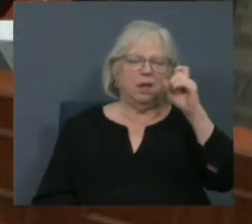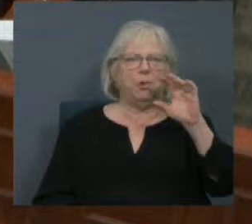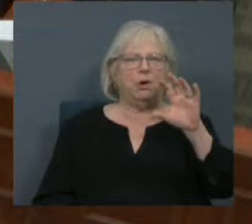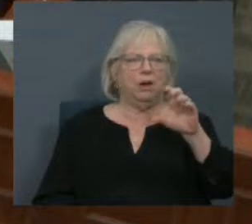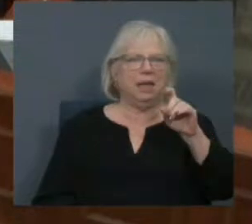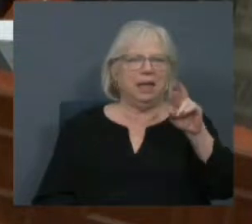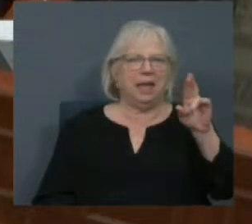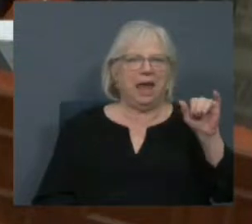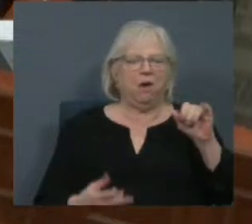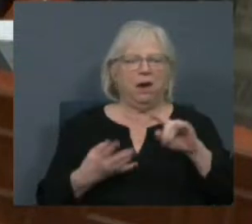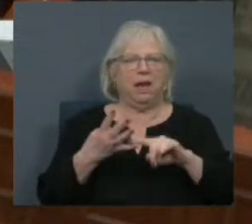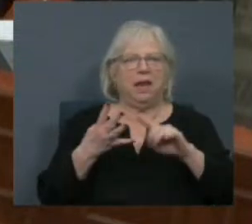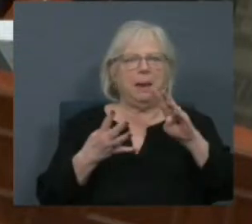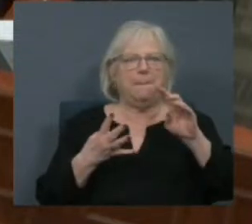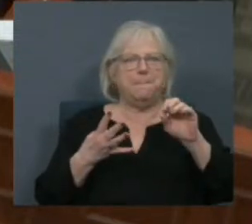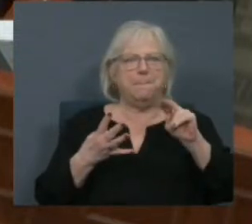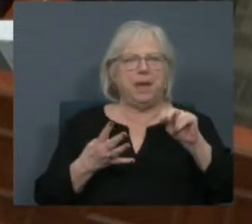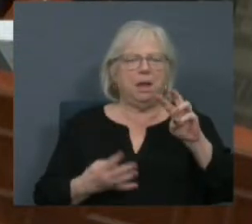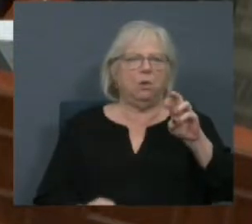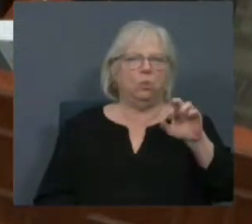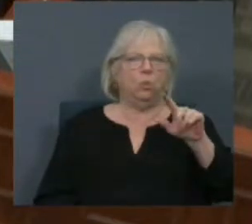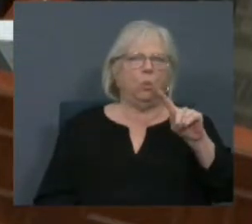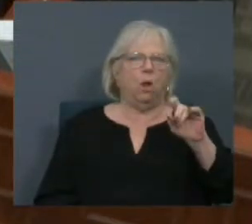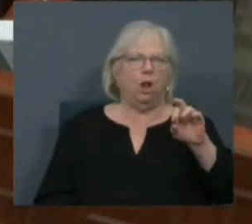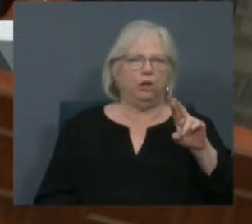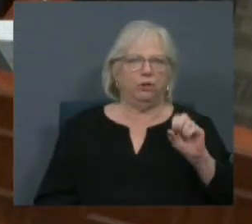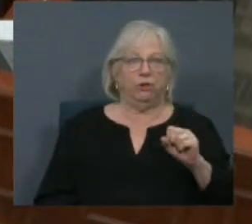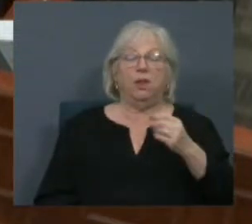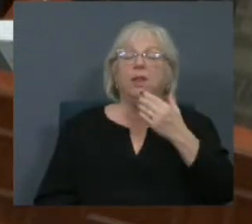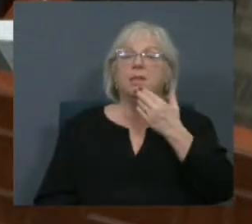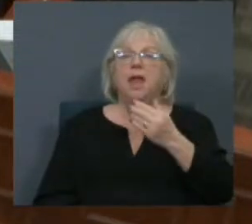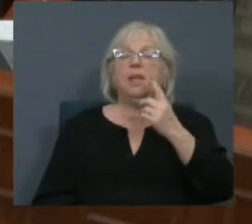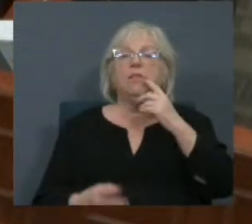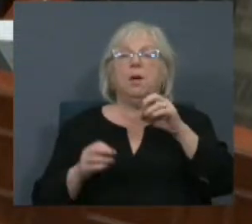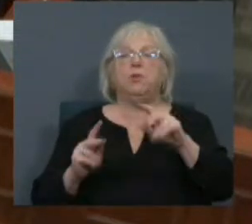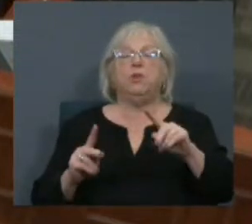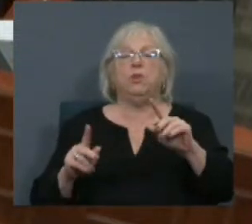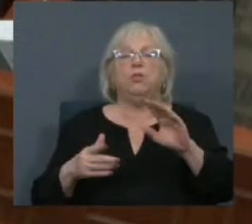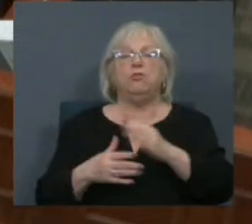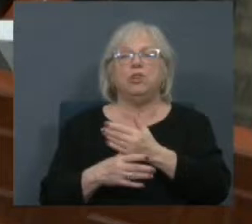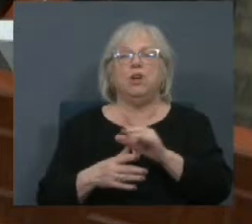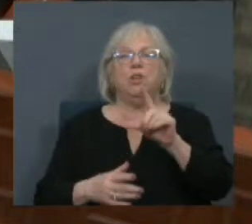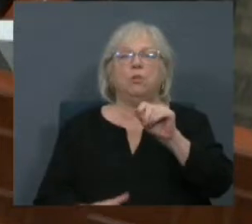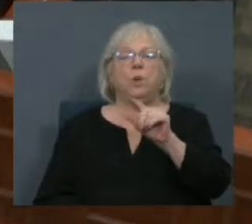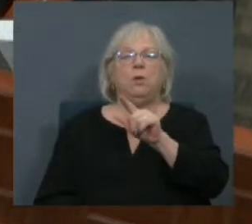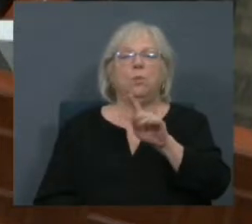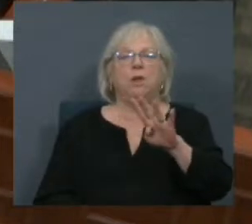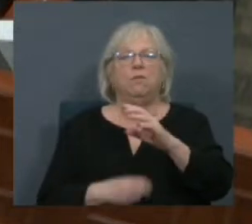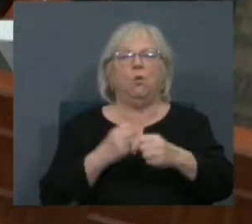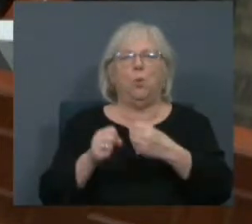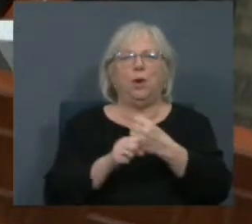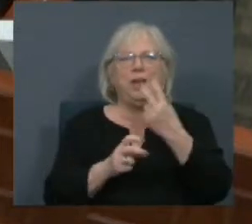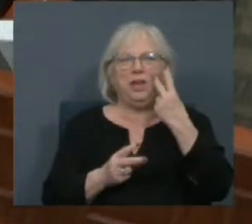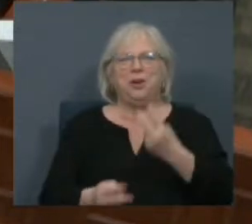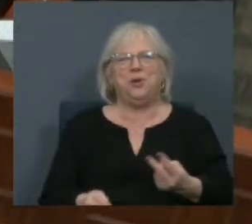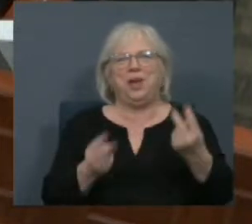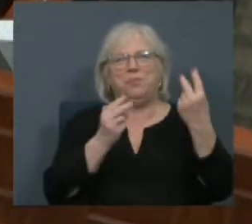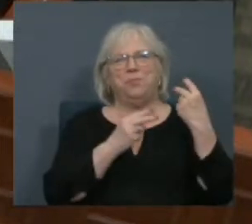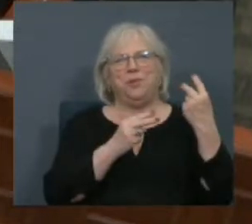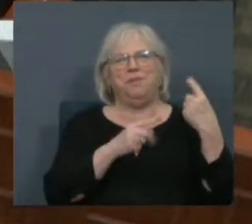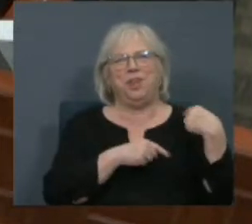Walters. Thank you for this opportunity to share the 2024 year in review.